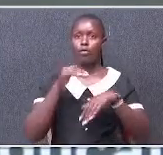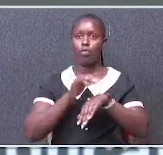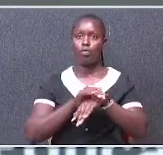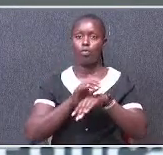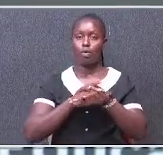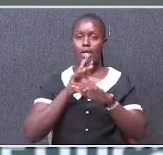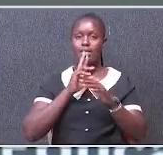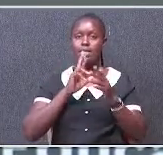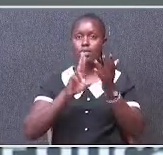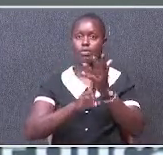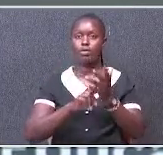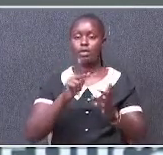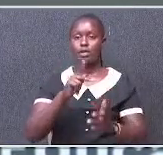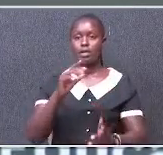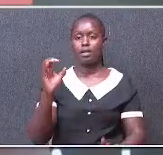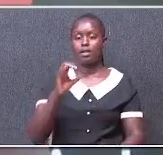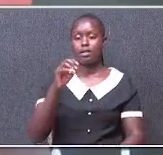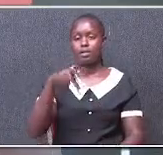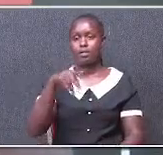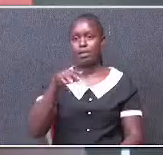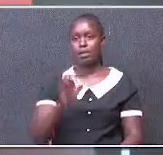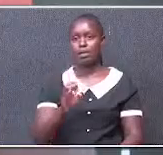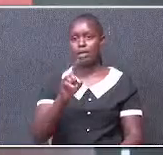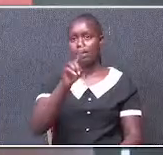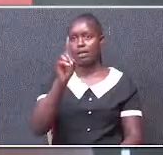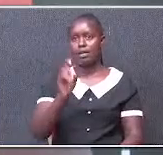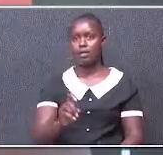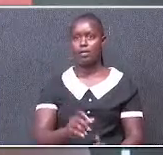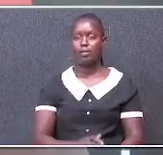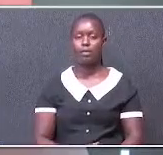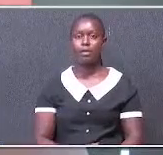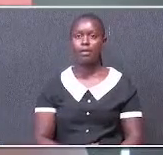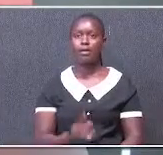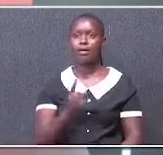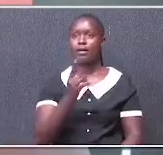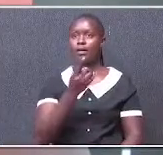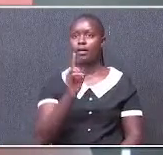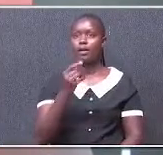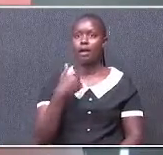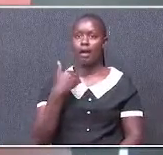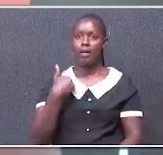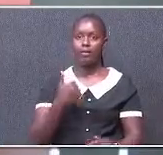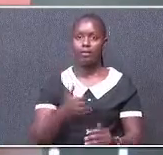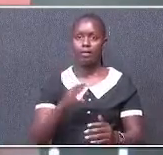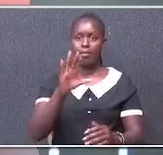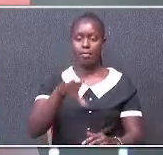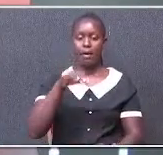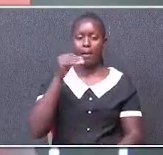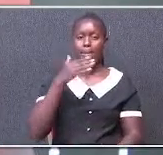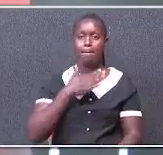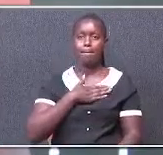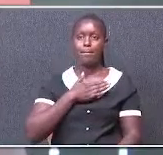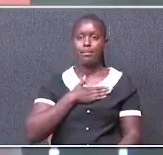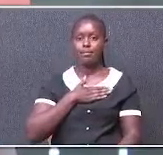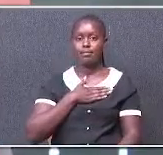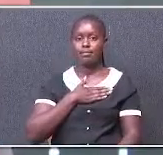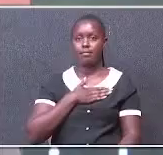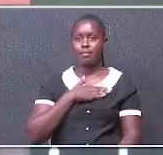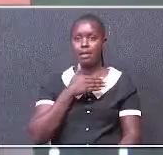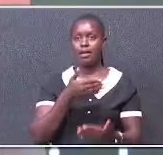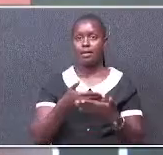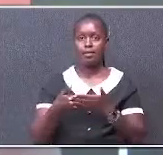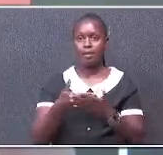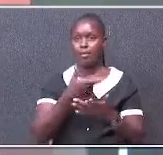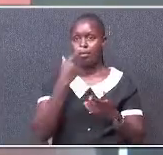during KCP exam. Nimechukulia mtoto na ninashukuru kwa sababu anaendelea